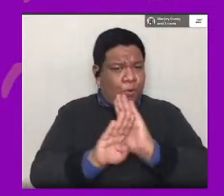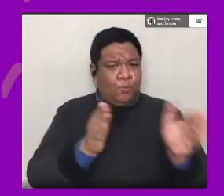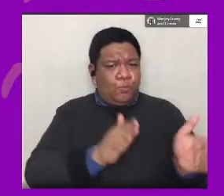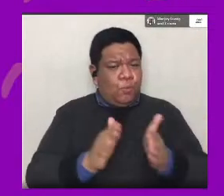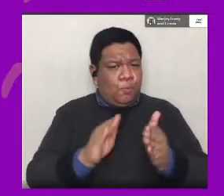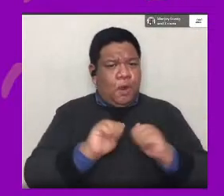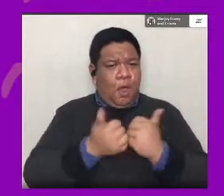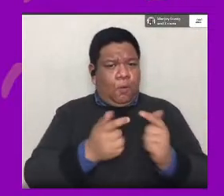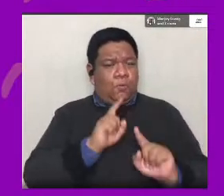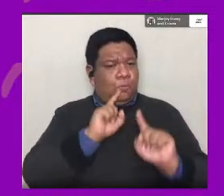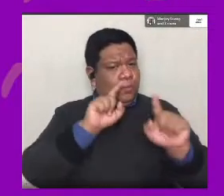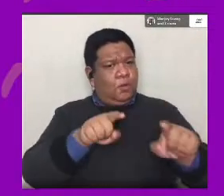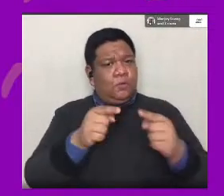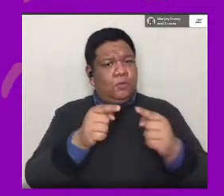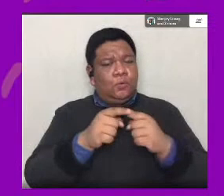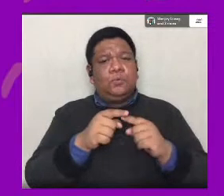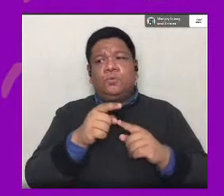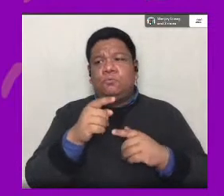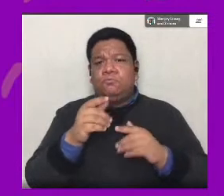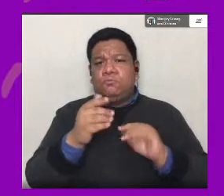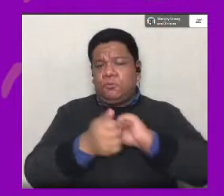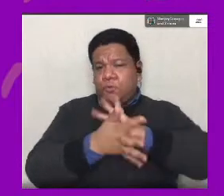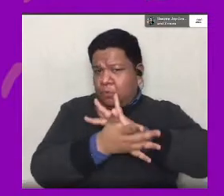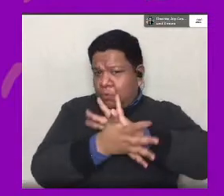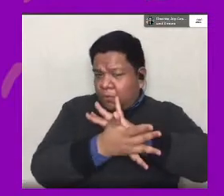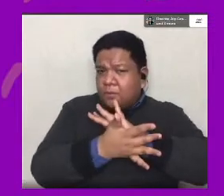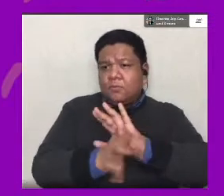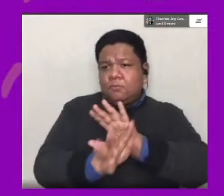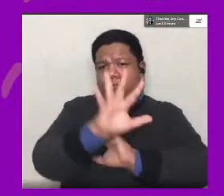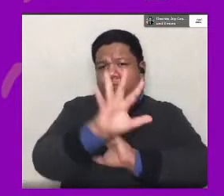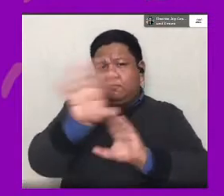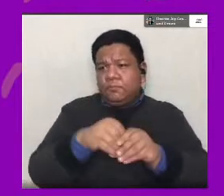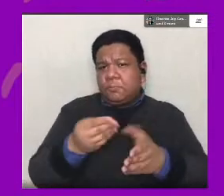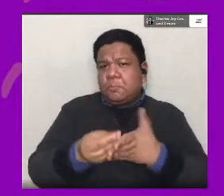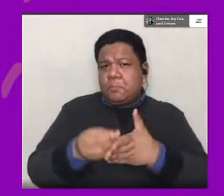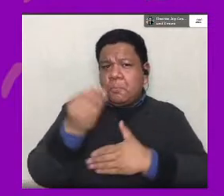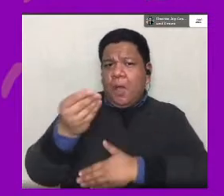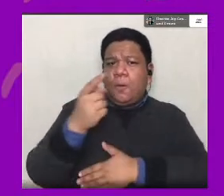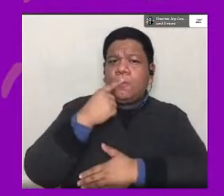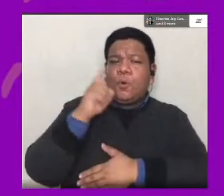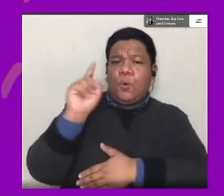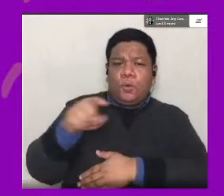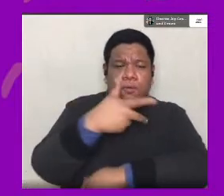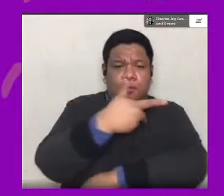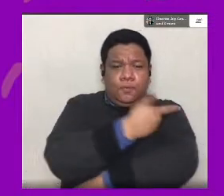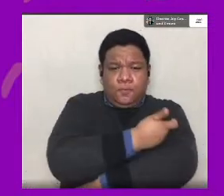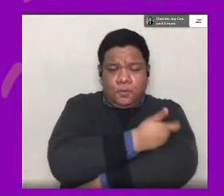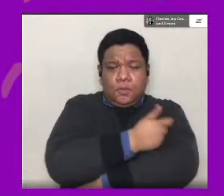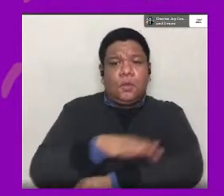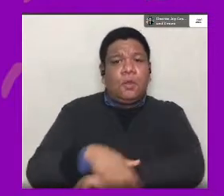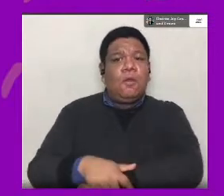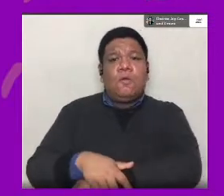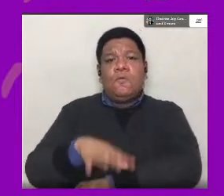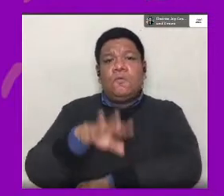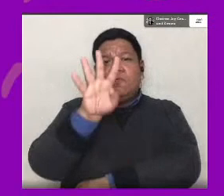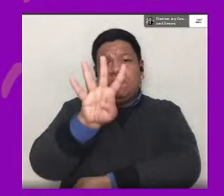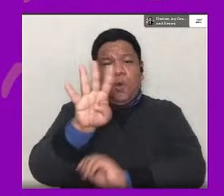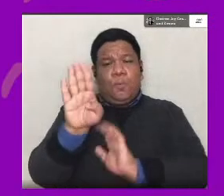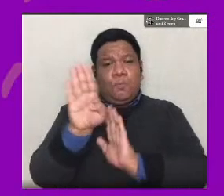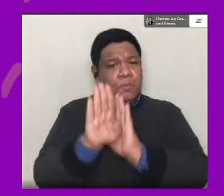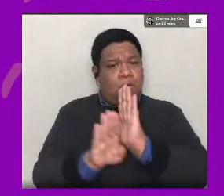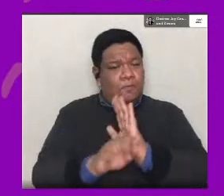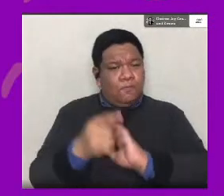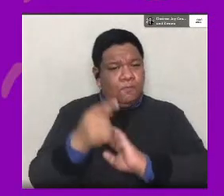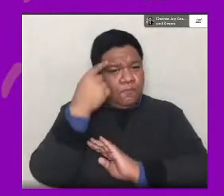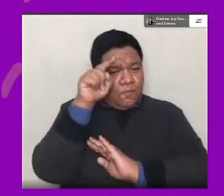COVID-19, including for vaccine procurement and delivery. The $4 billion will support efforts to provide access to